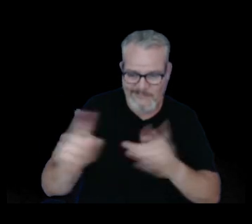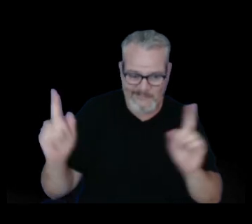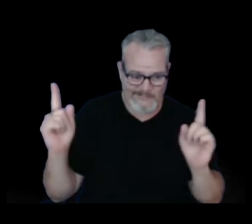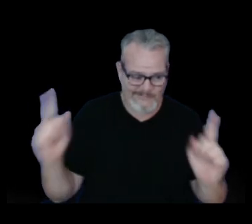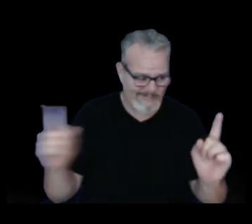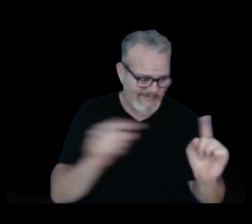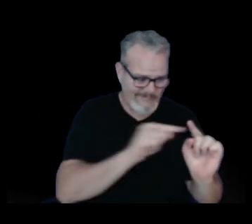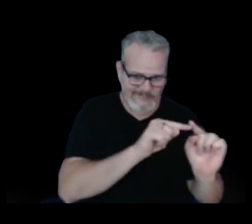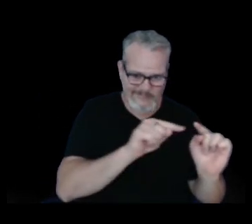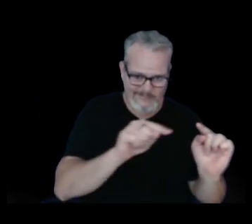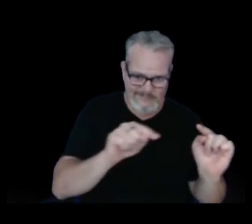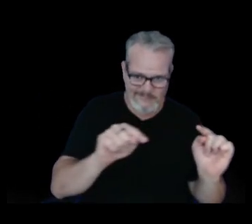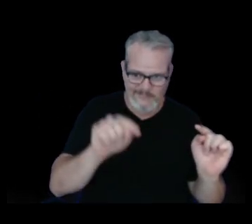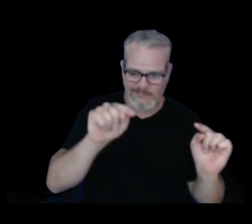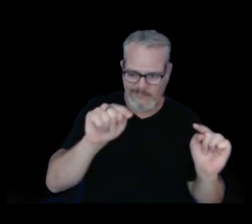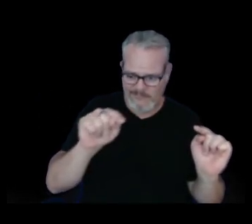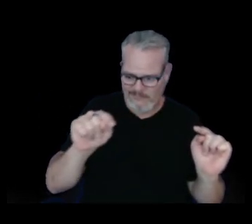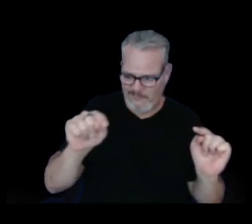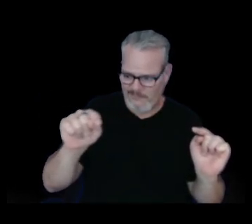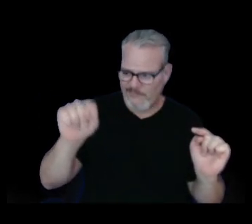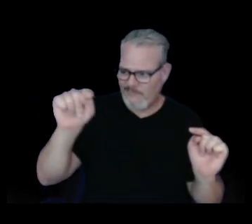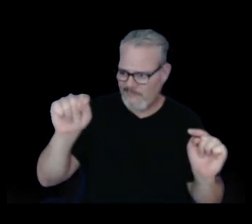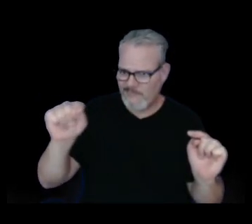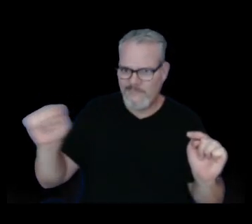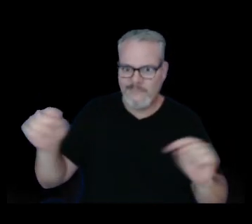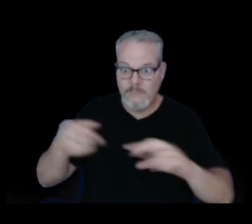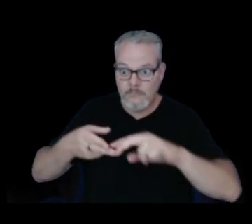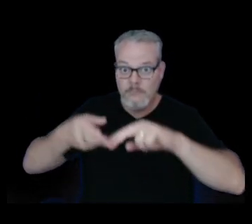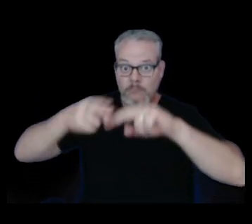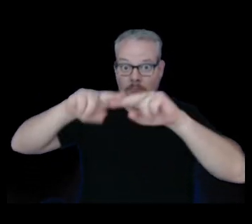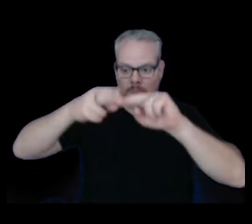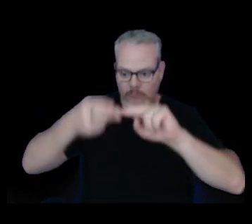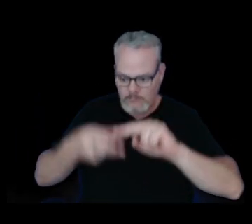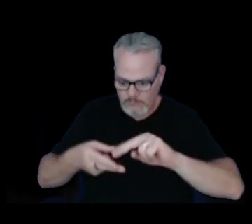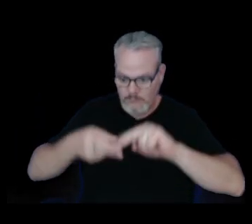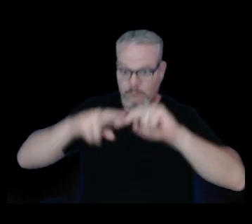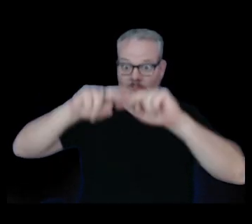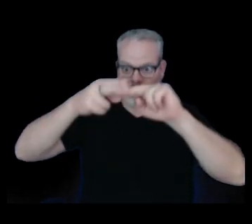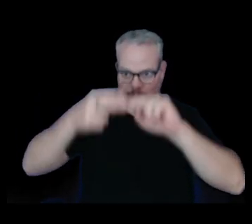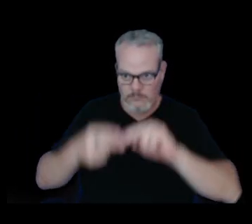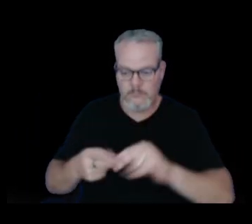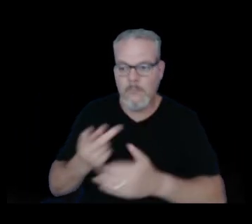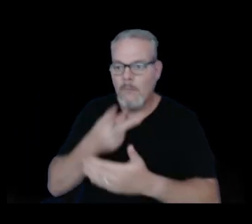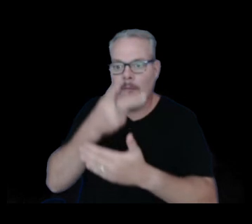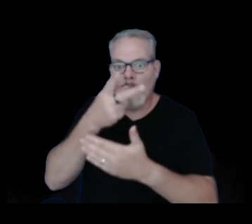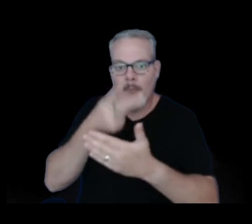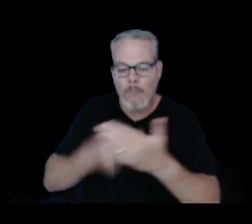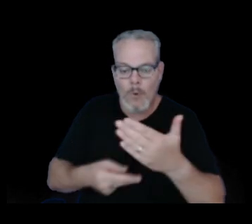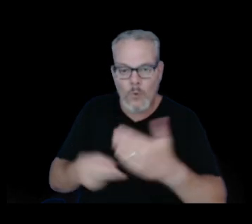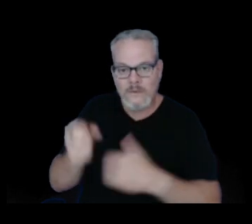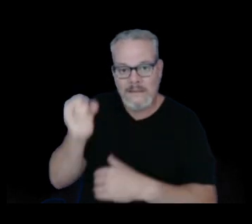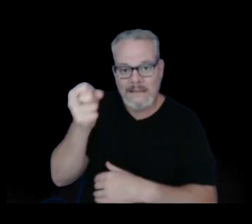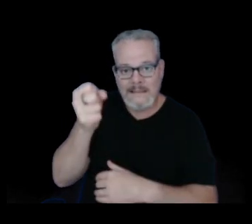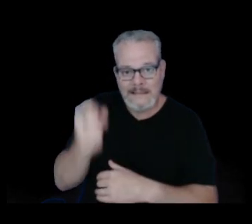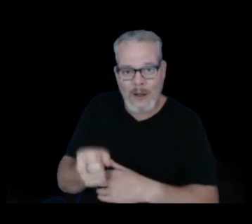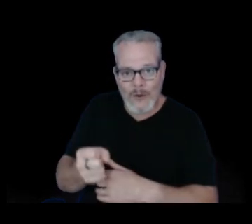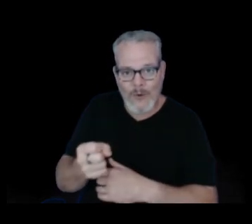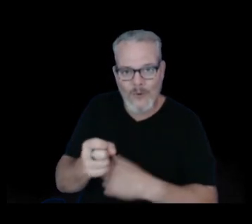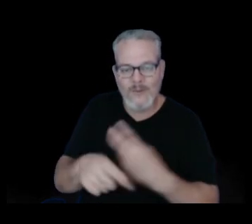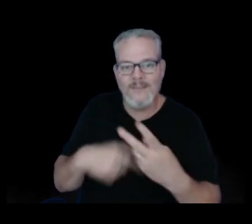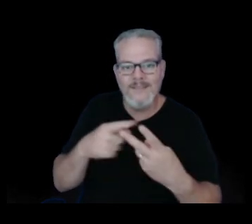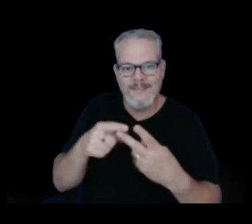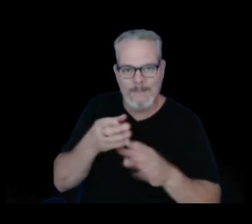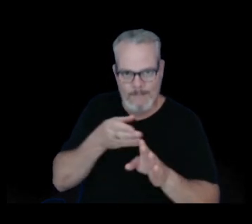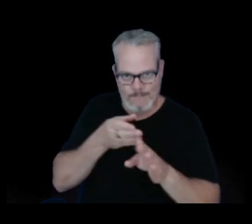inflation cycle here. And currently, both the South Caldera and the main caldera areas appear to